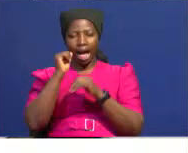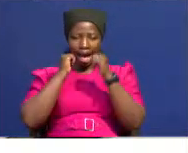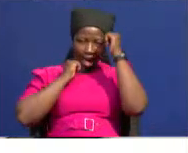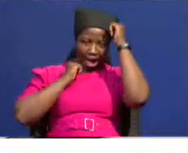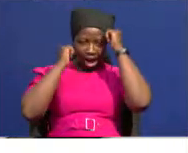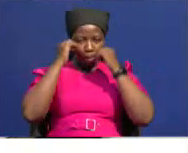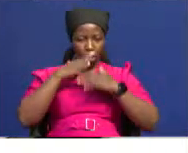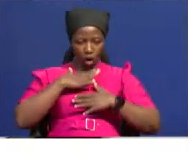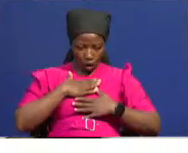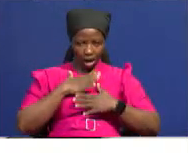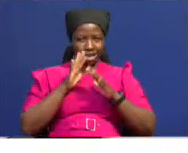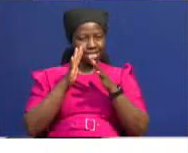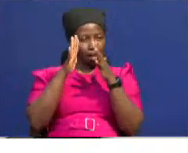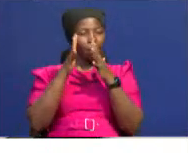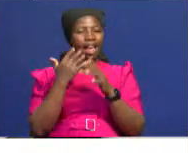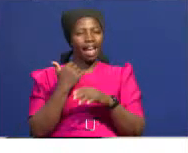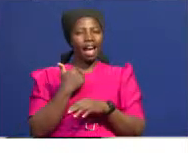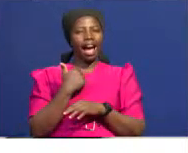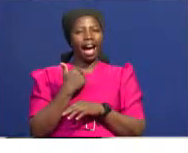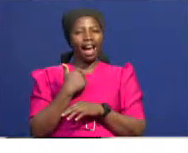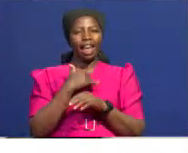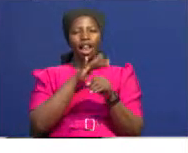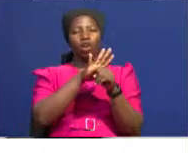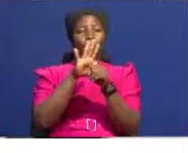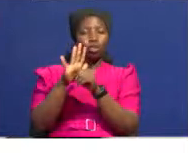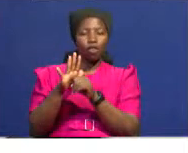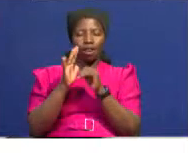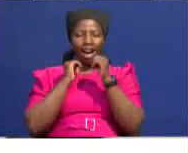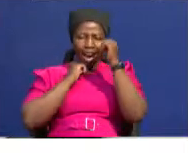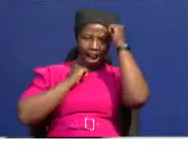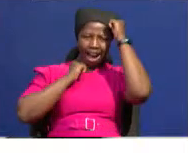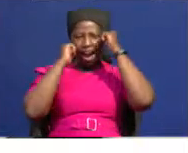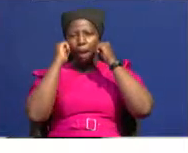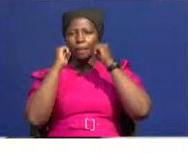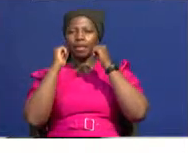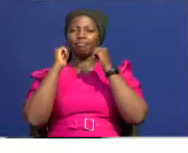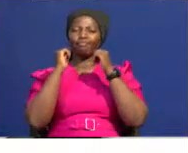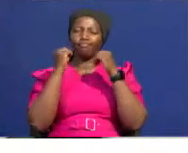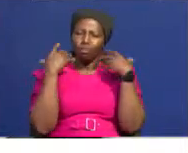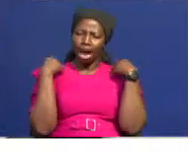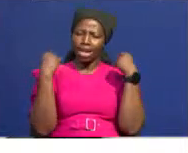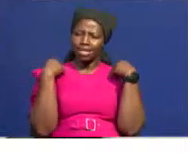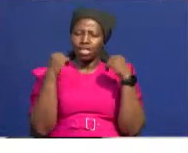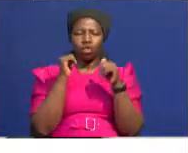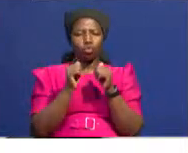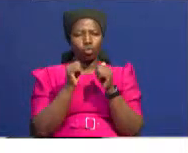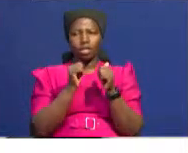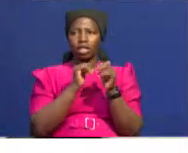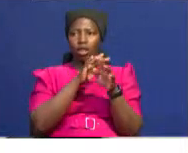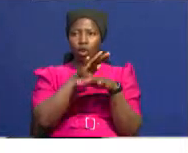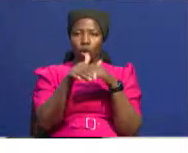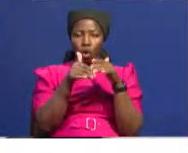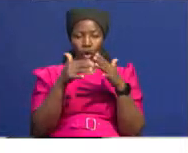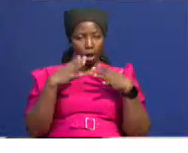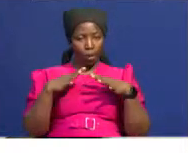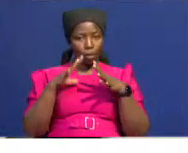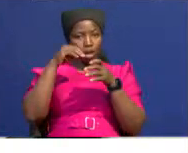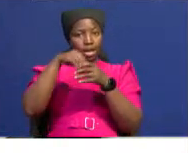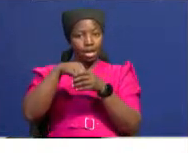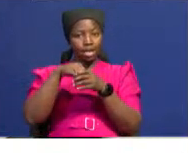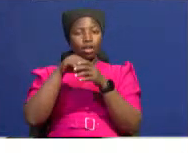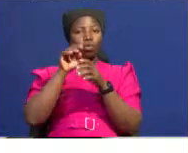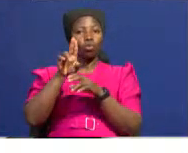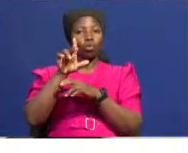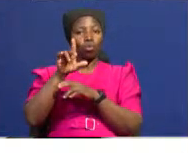was replete with meticulous military rituals that awed the crowd and thronged Ulinzi Sports Complex to witness